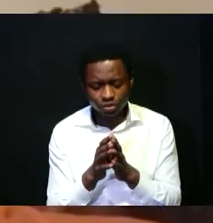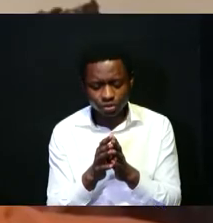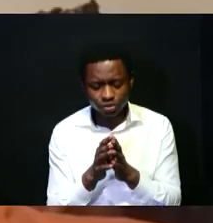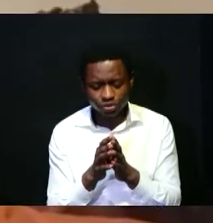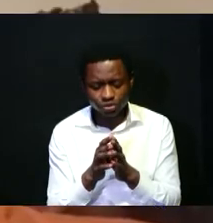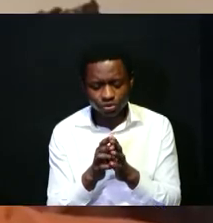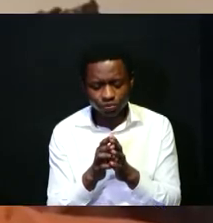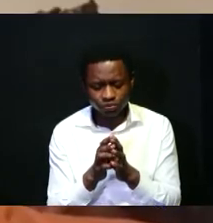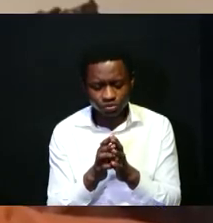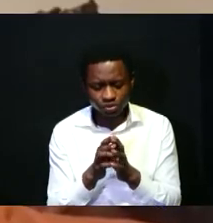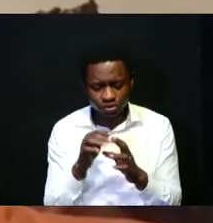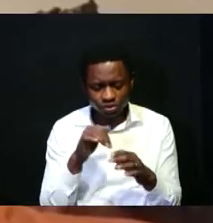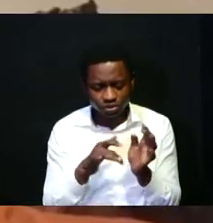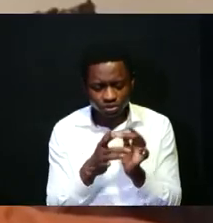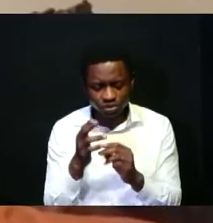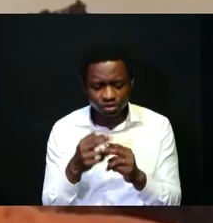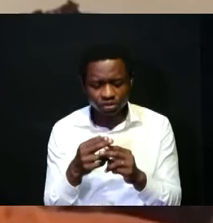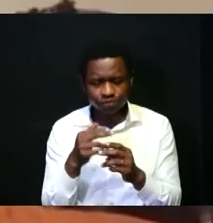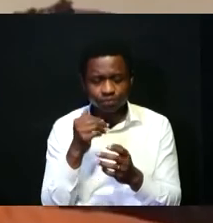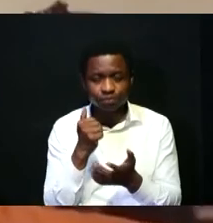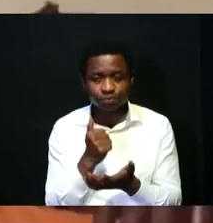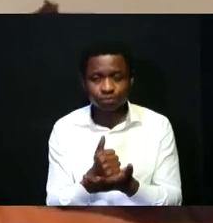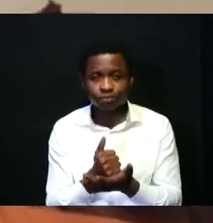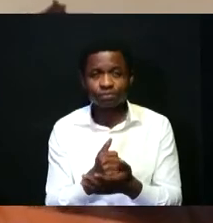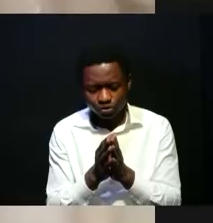name. Amen. Amen.